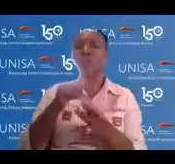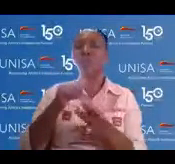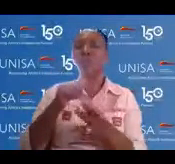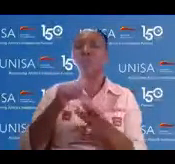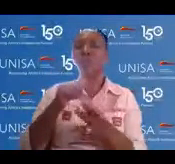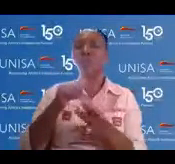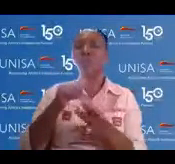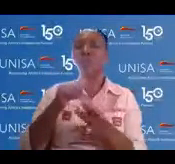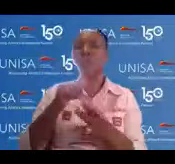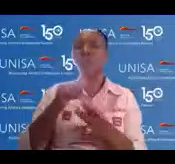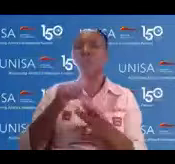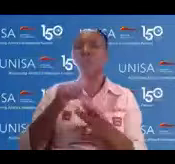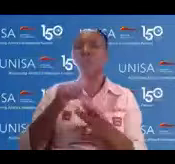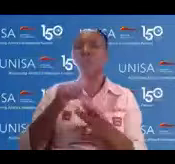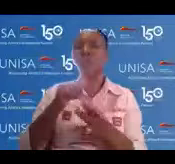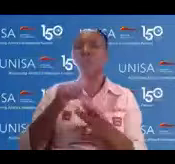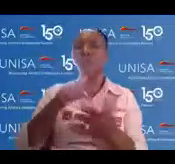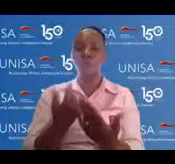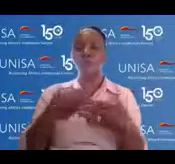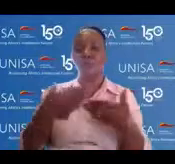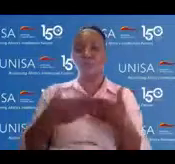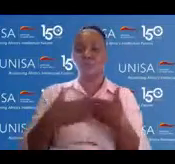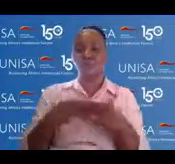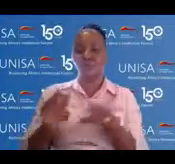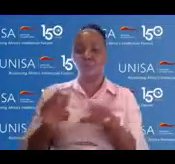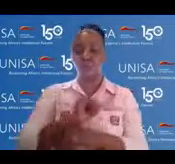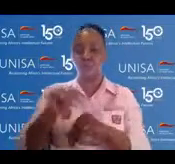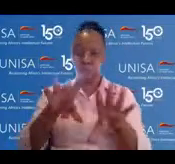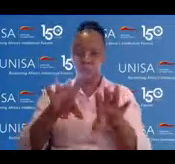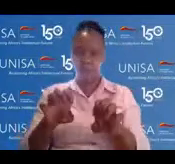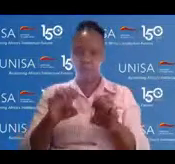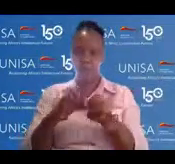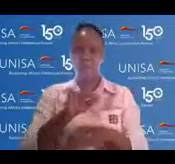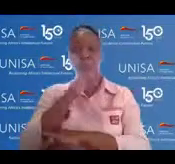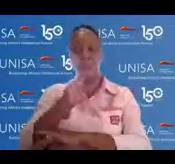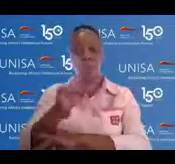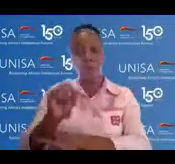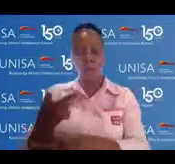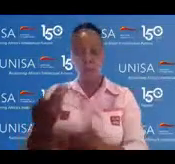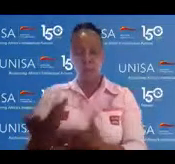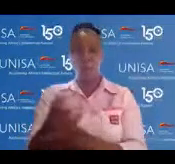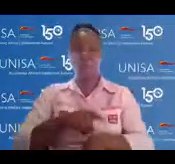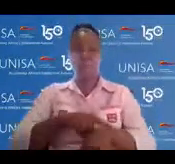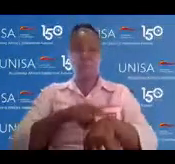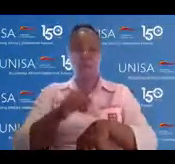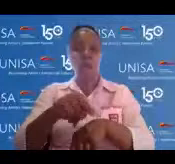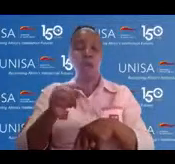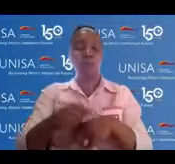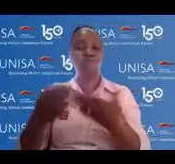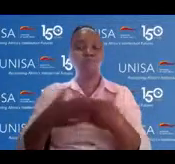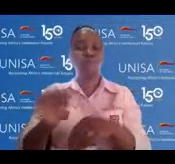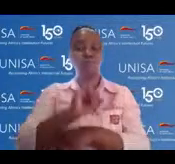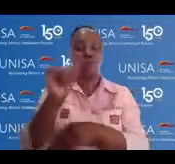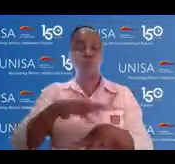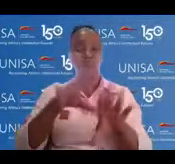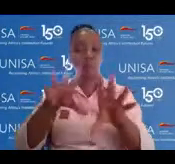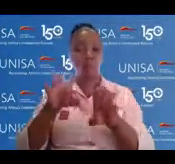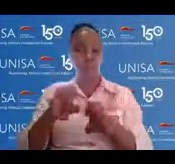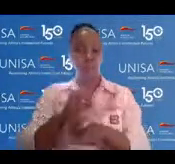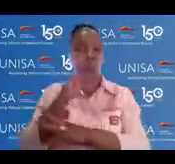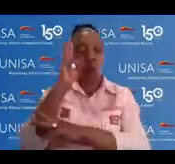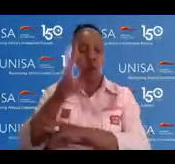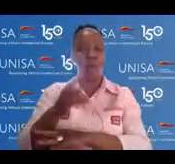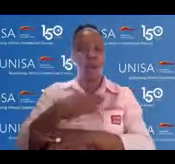you actually start with your exams, which means that by the time that you start with your exams, you're going to feel